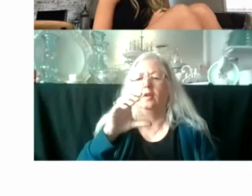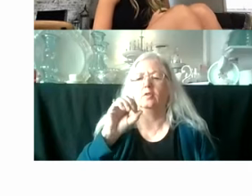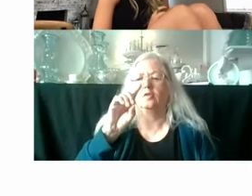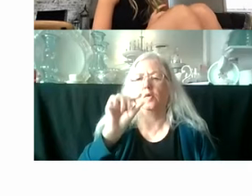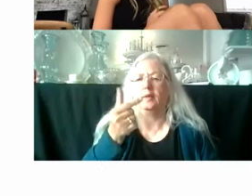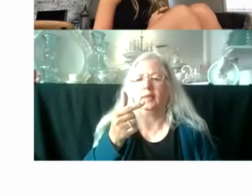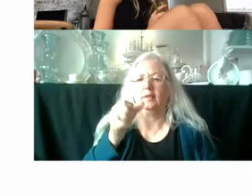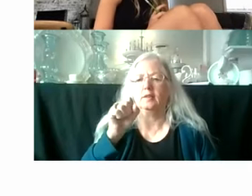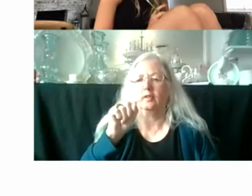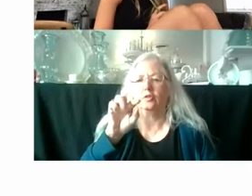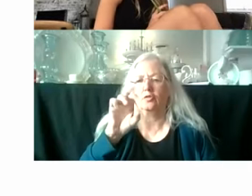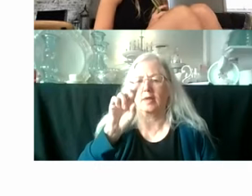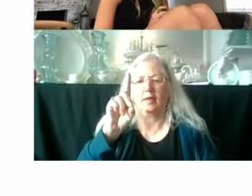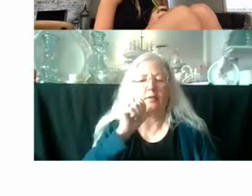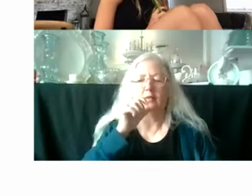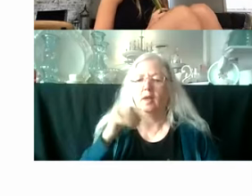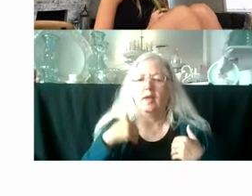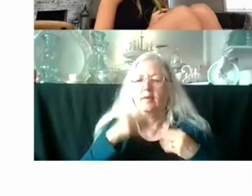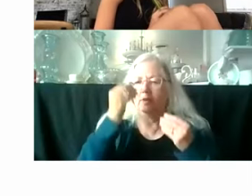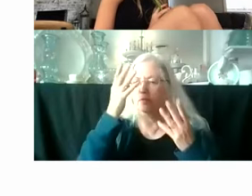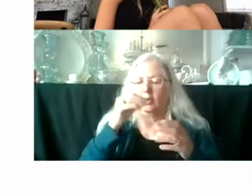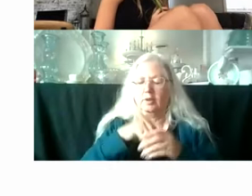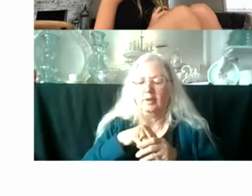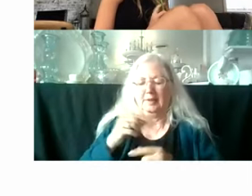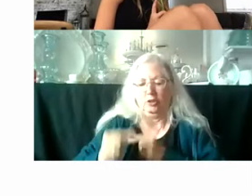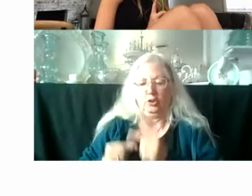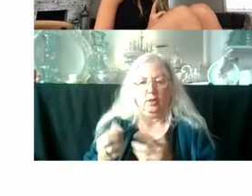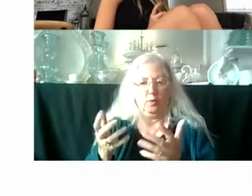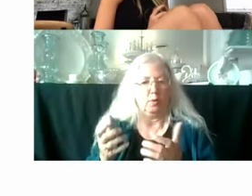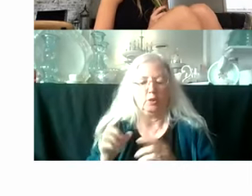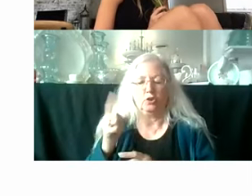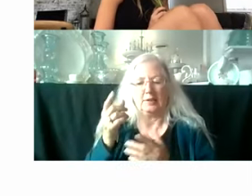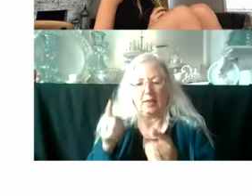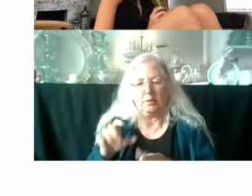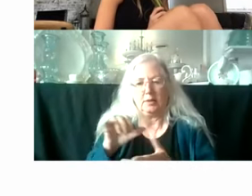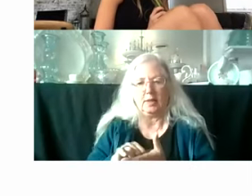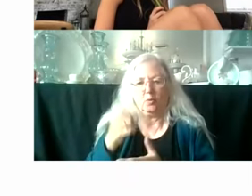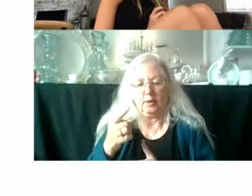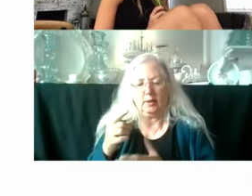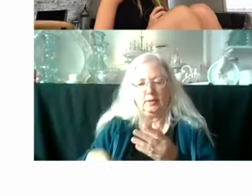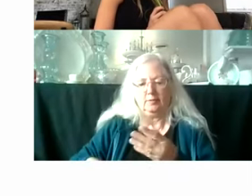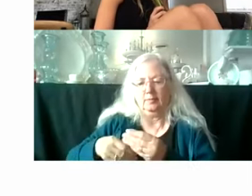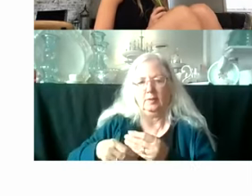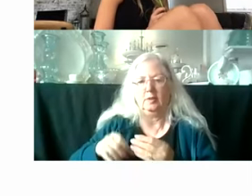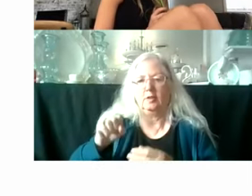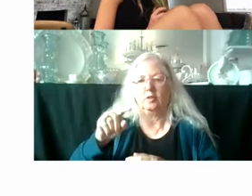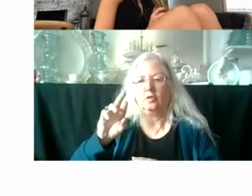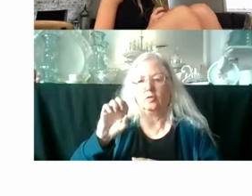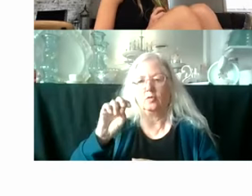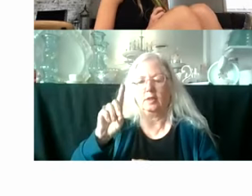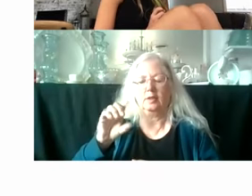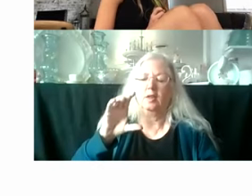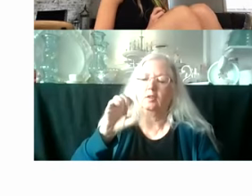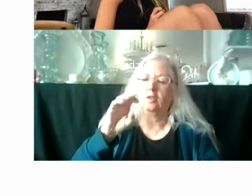This does not contain the information for the gene we want. This just happens to be the one that is the complementary strand. And what would that